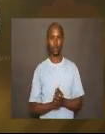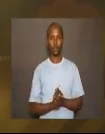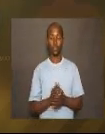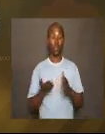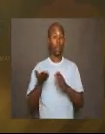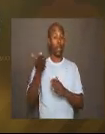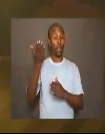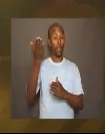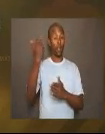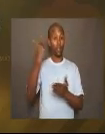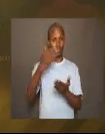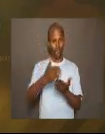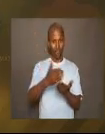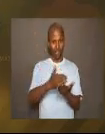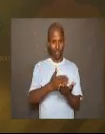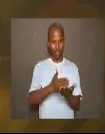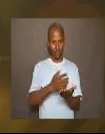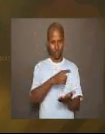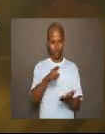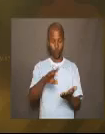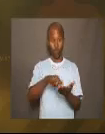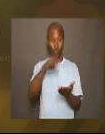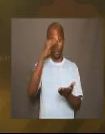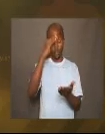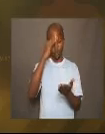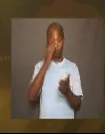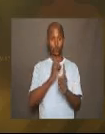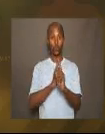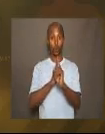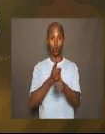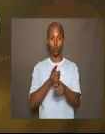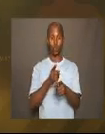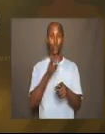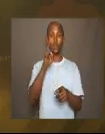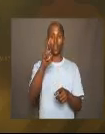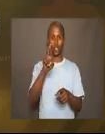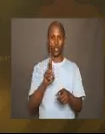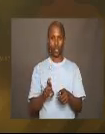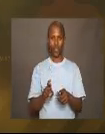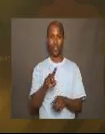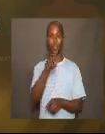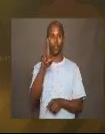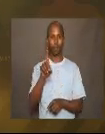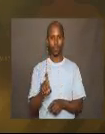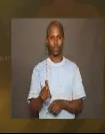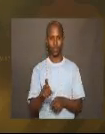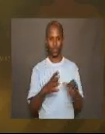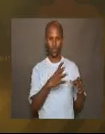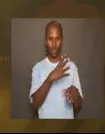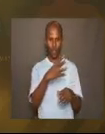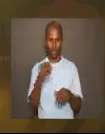In the last lesson, we learned to solve rational equations